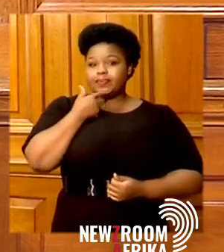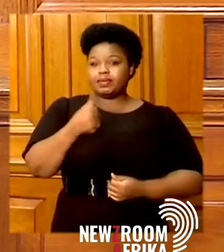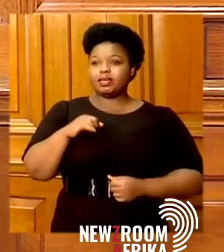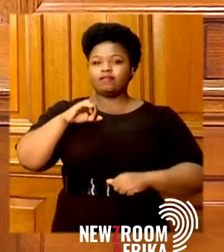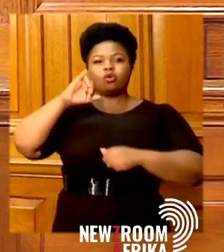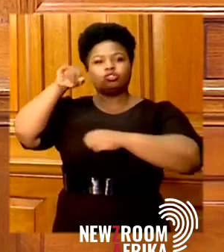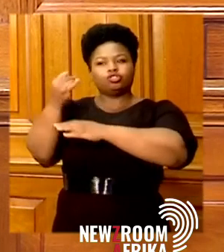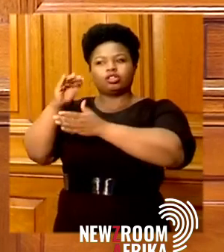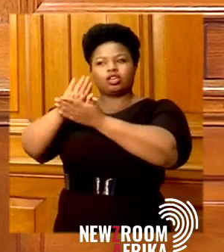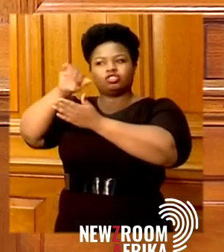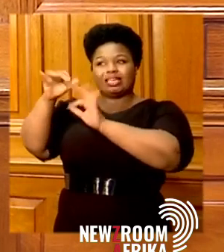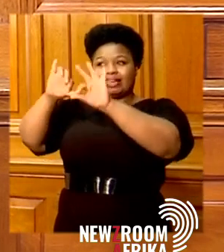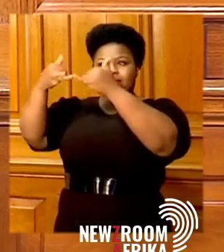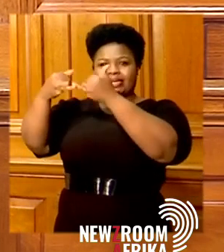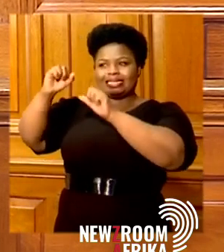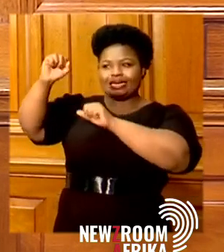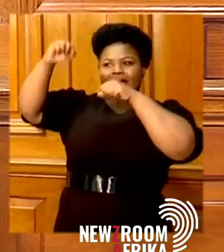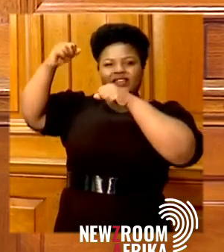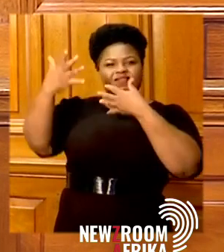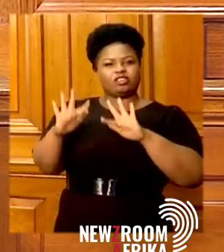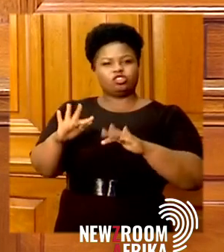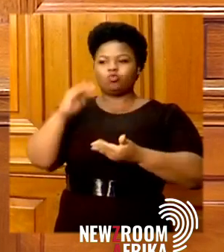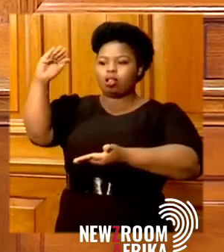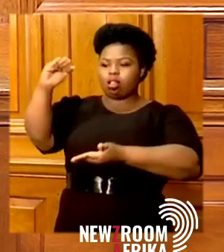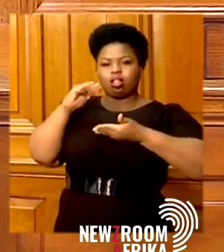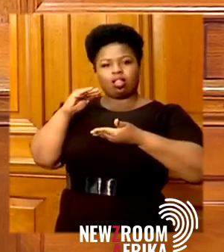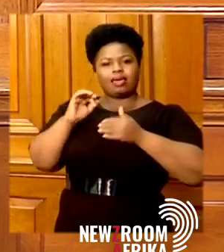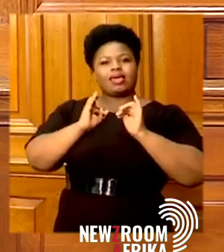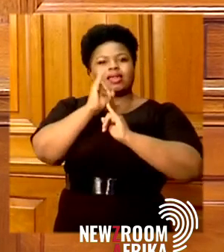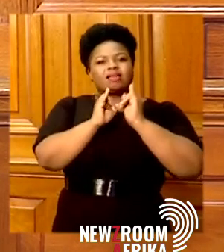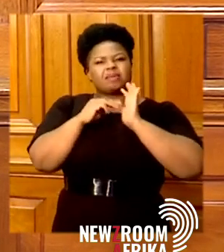to secure 11 million doses. Of these